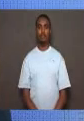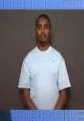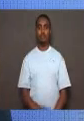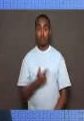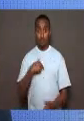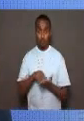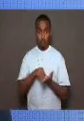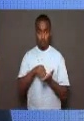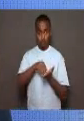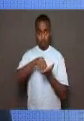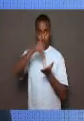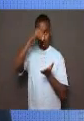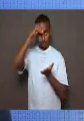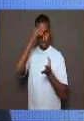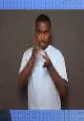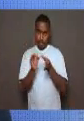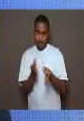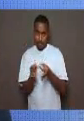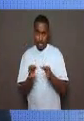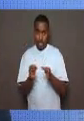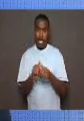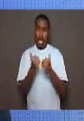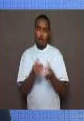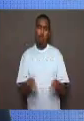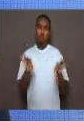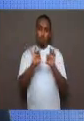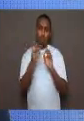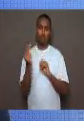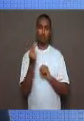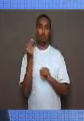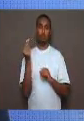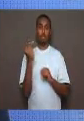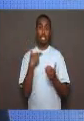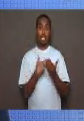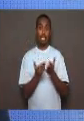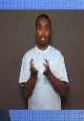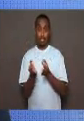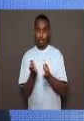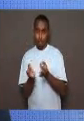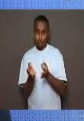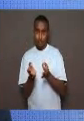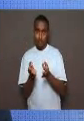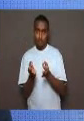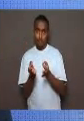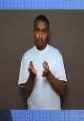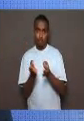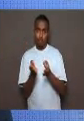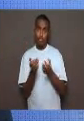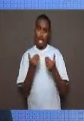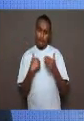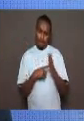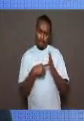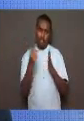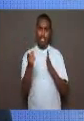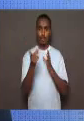We also defined how important it is to use these expressions in order to have a